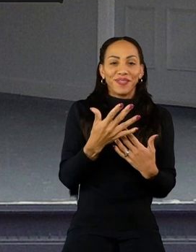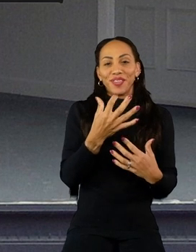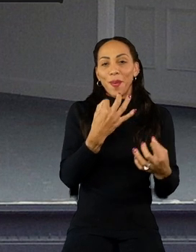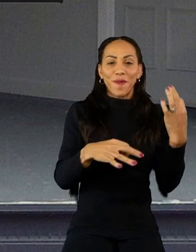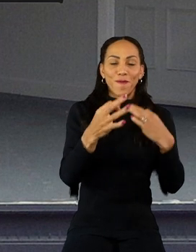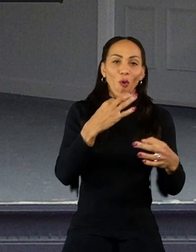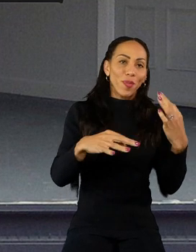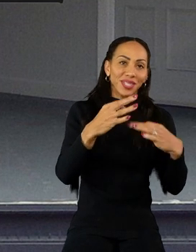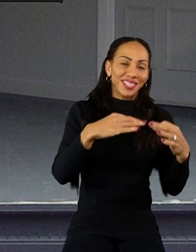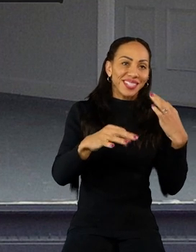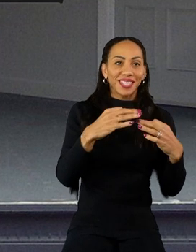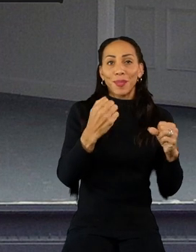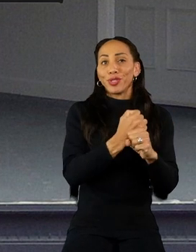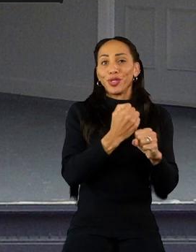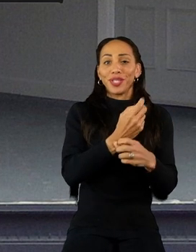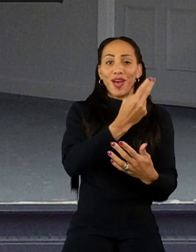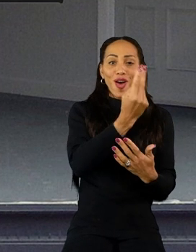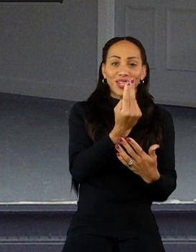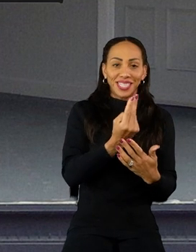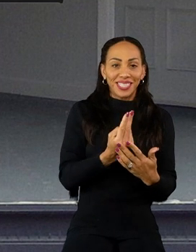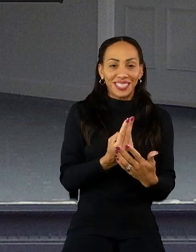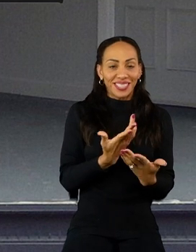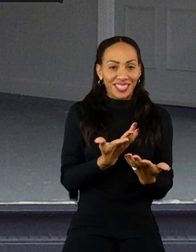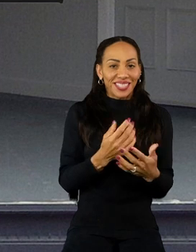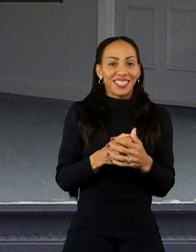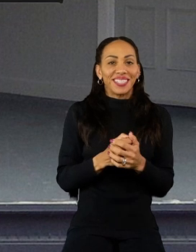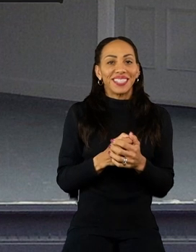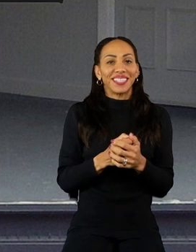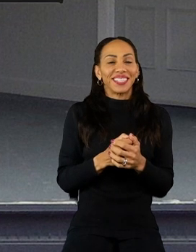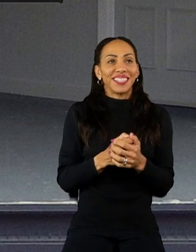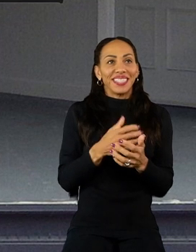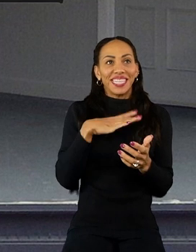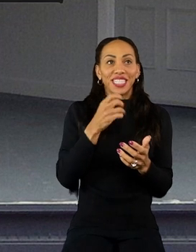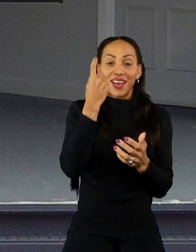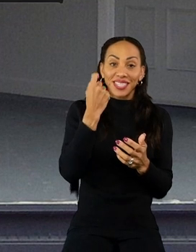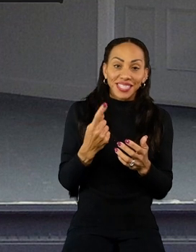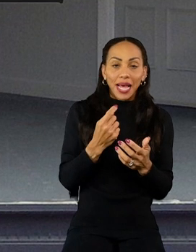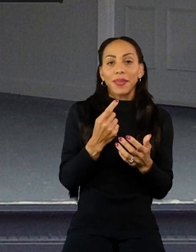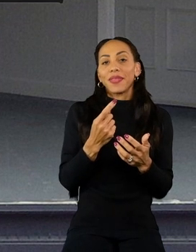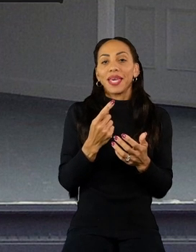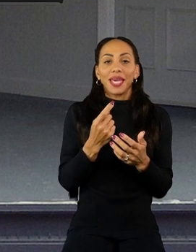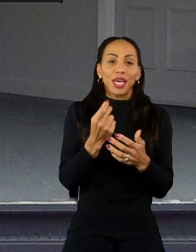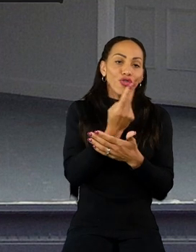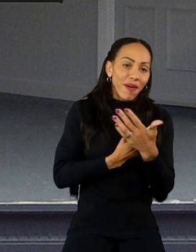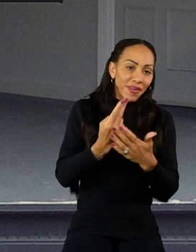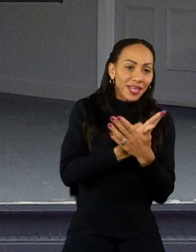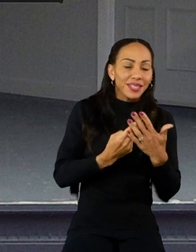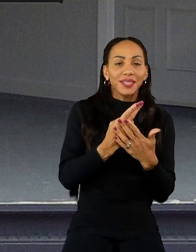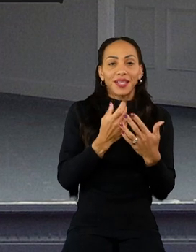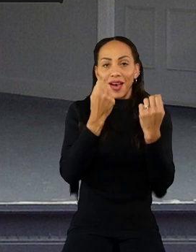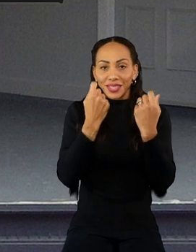performance producer, artist. It's the person that does it. Then a little bit of description about what the project is and some of the graphic